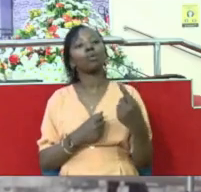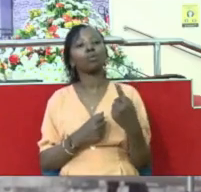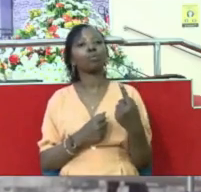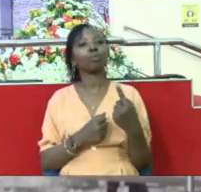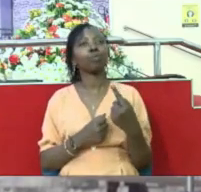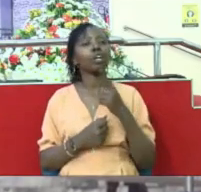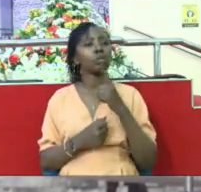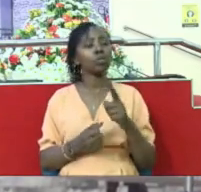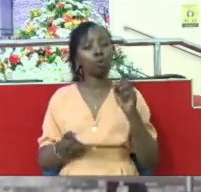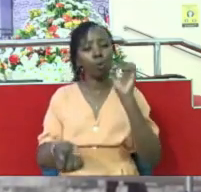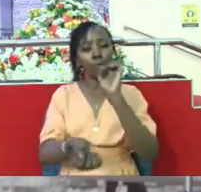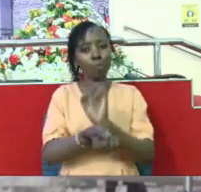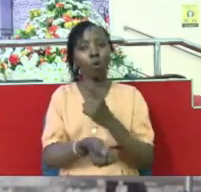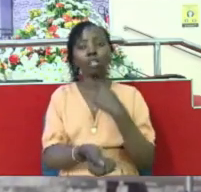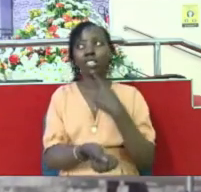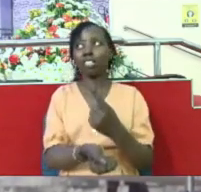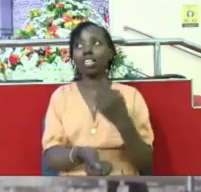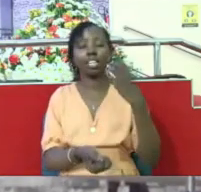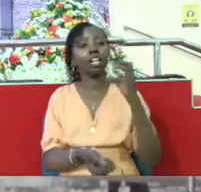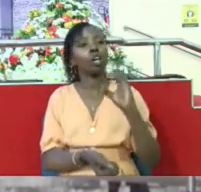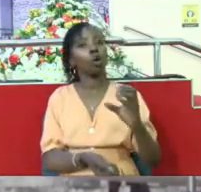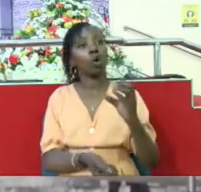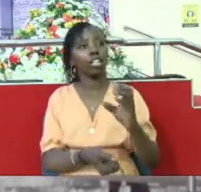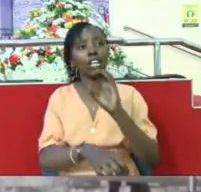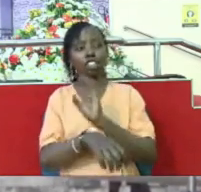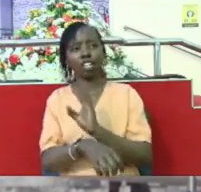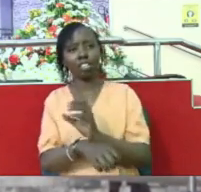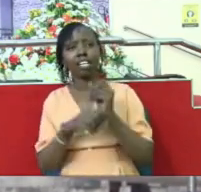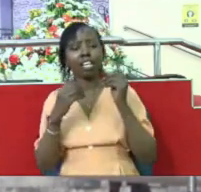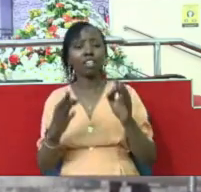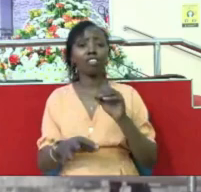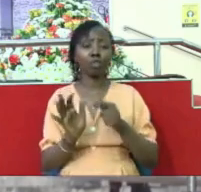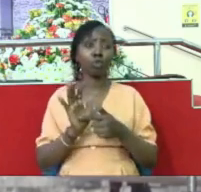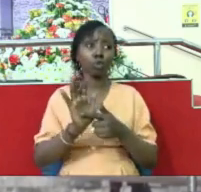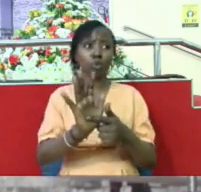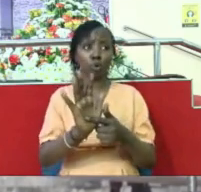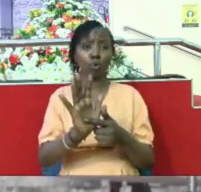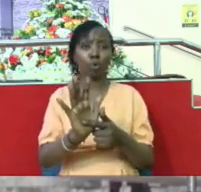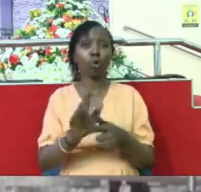there. If you prove it, we'll boast with you.